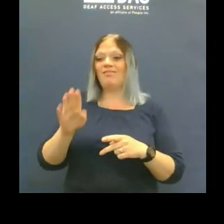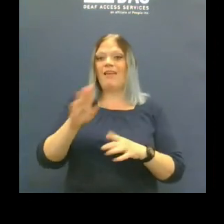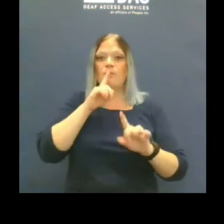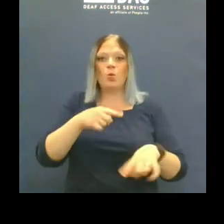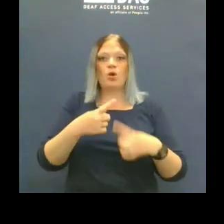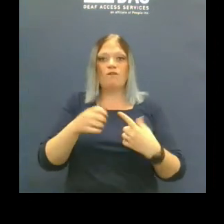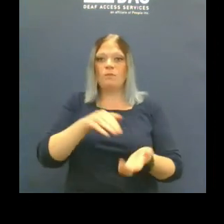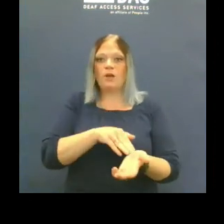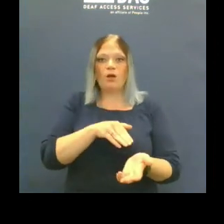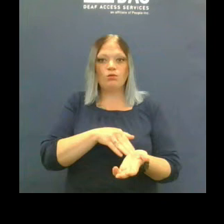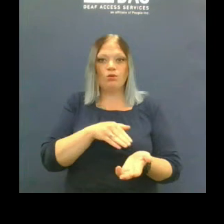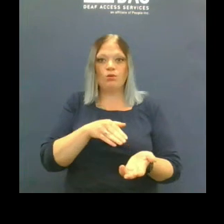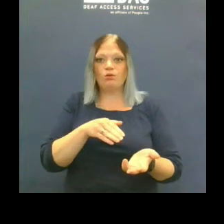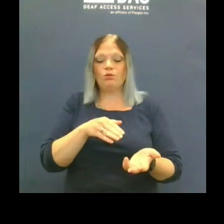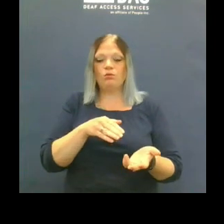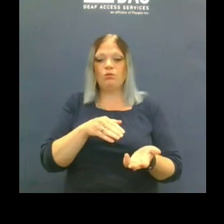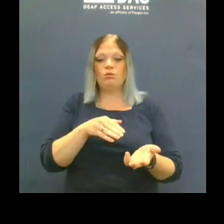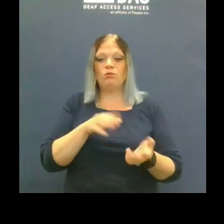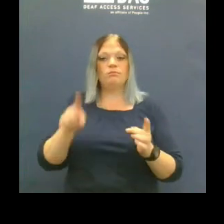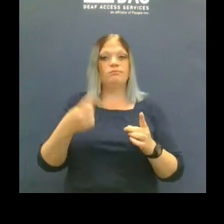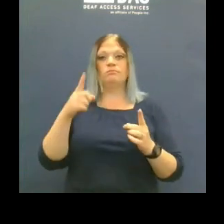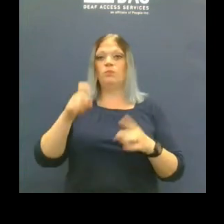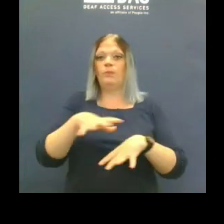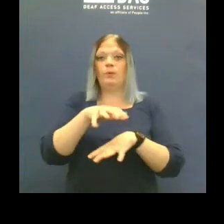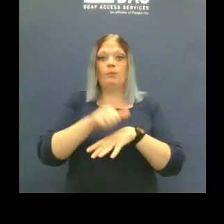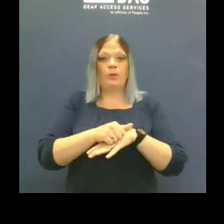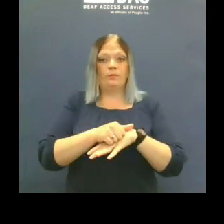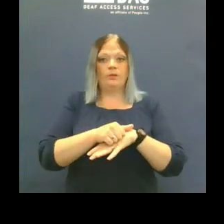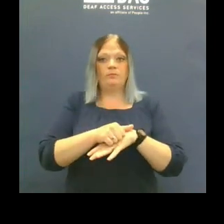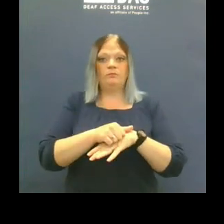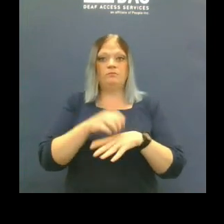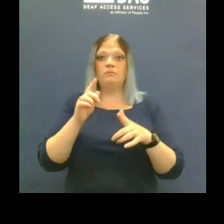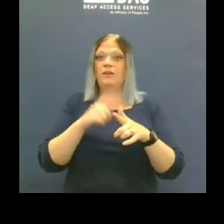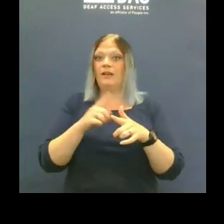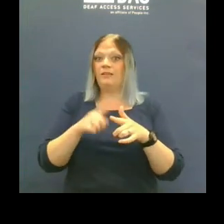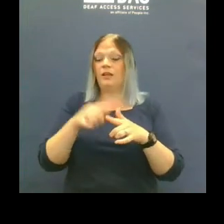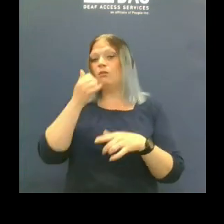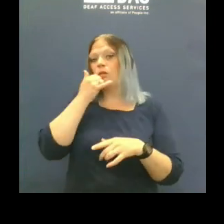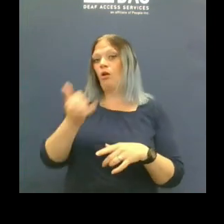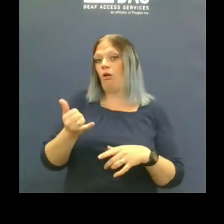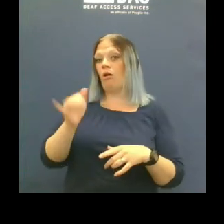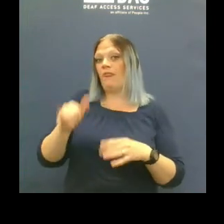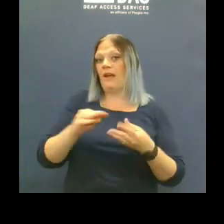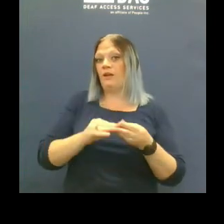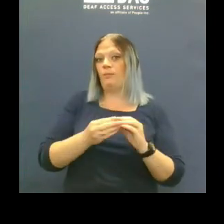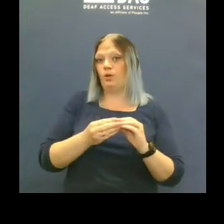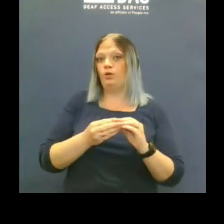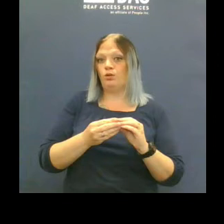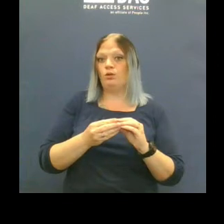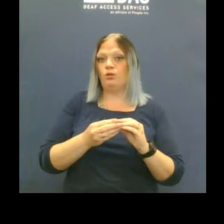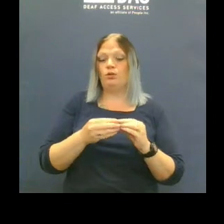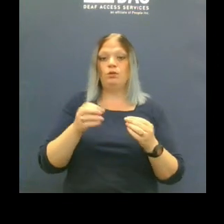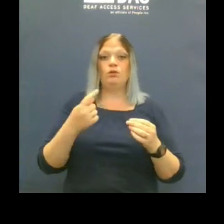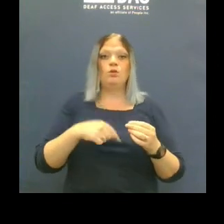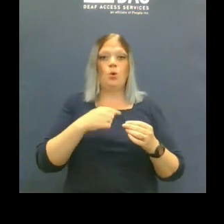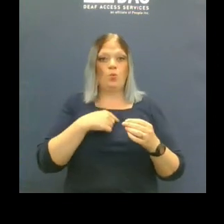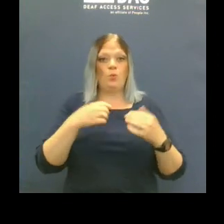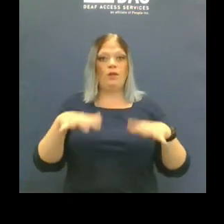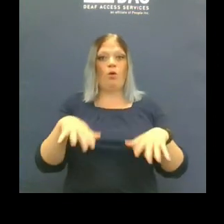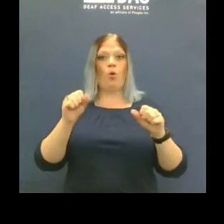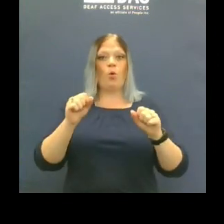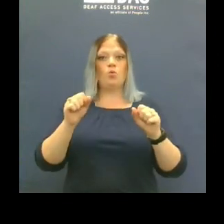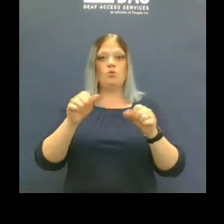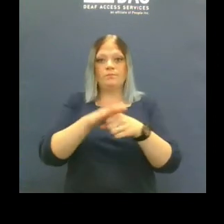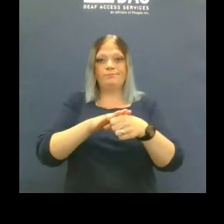from a healthcare provider. All you need is an appointment, and all you need to do that is call this number. So we are holding locations